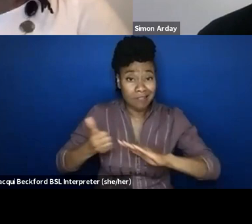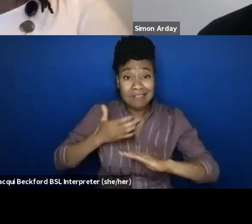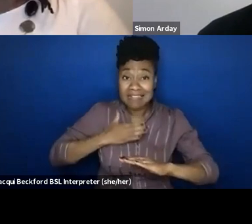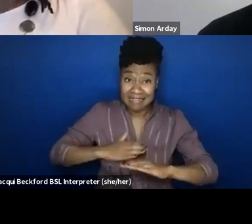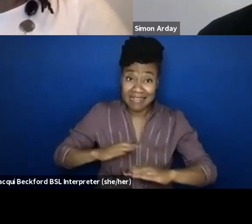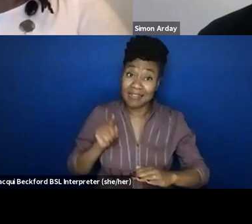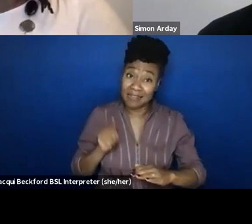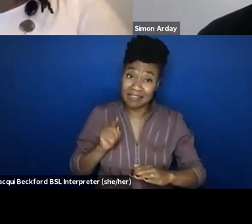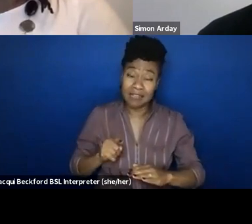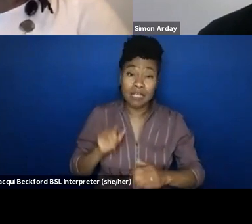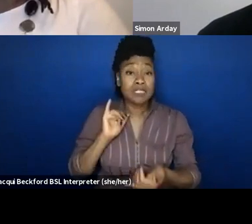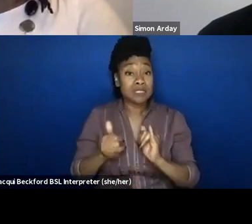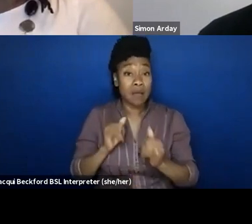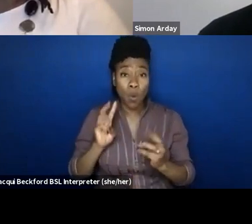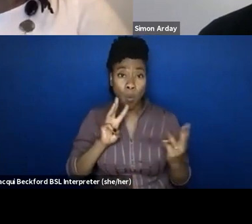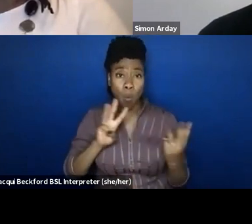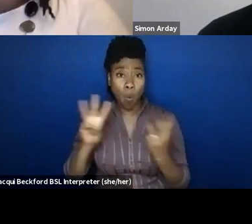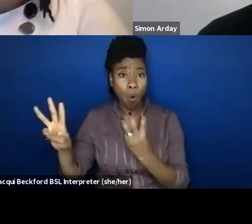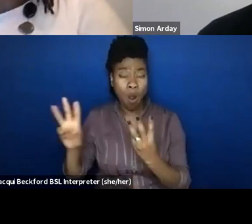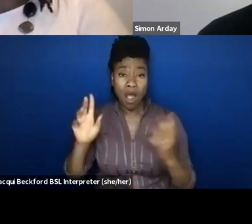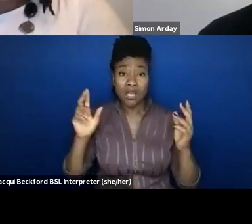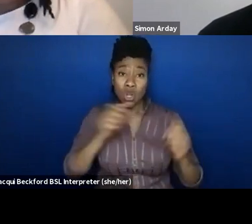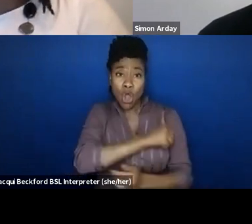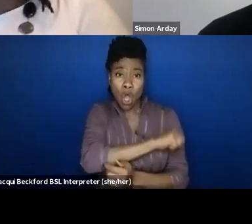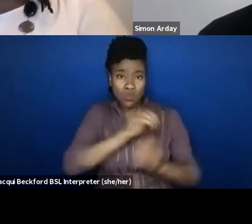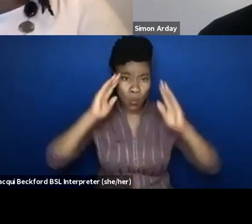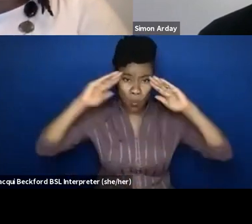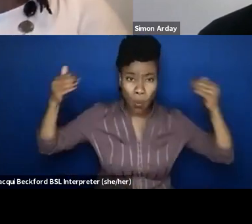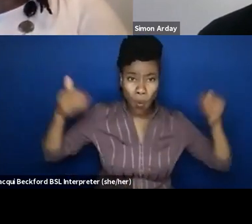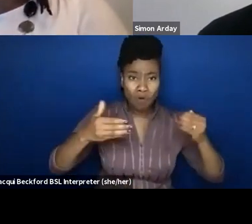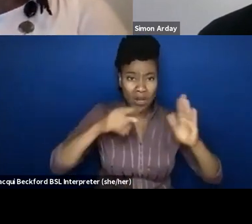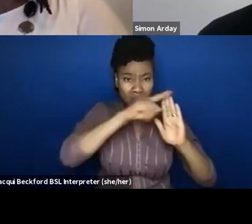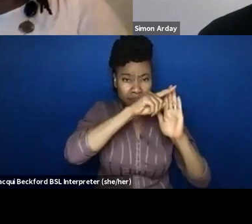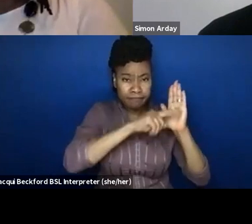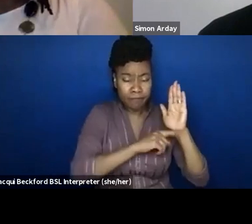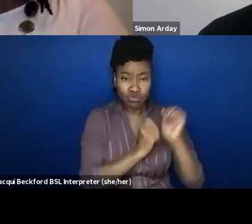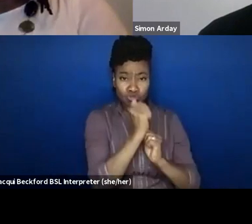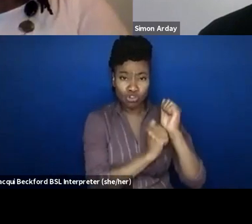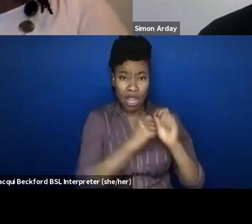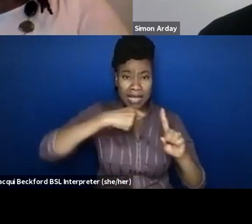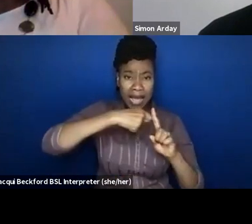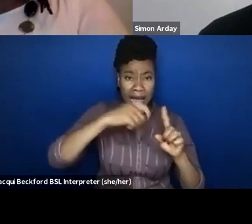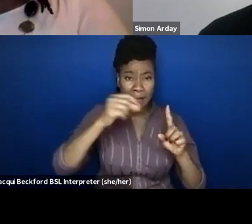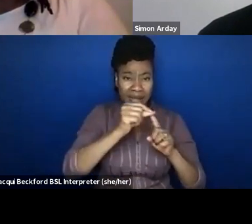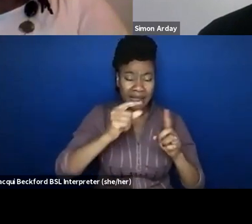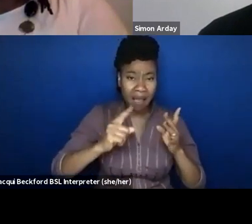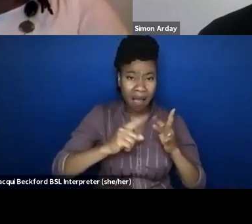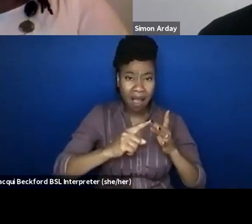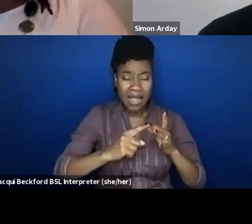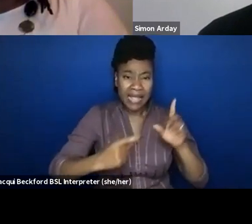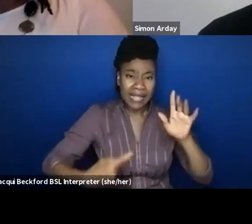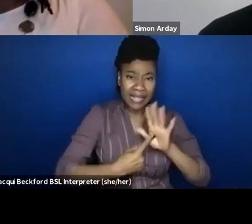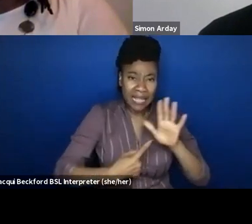up in reaching KPIs and focusing only on medication and focusing heavily on